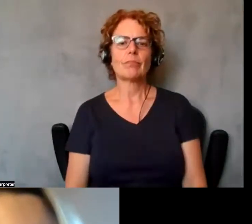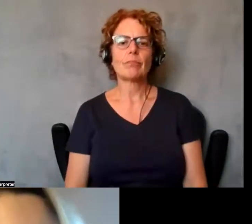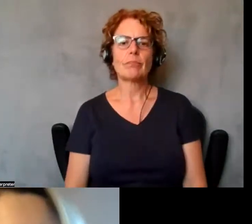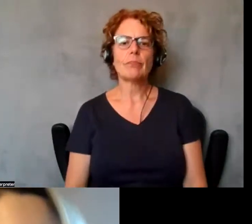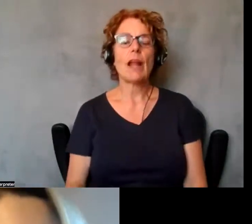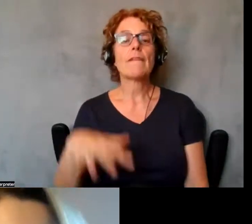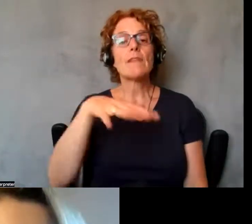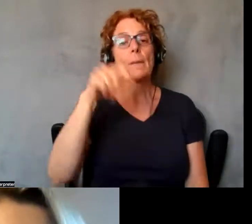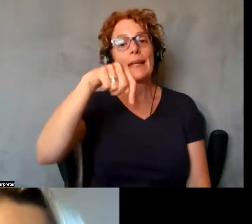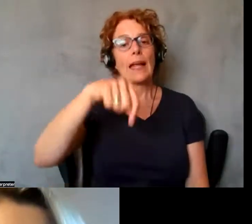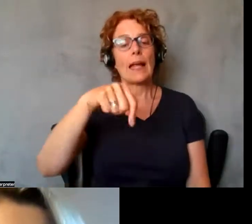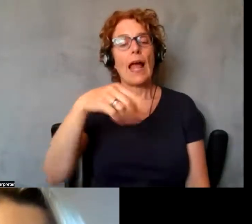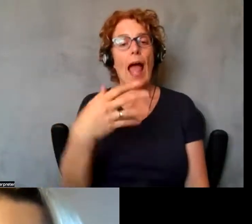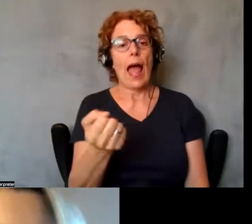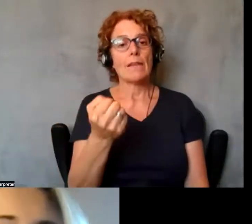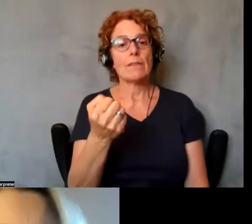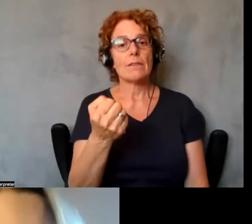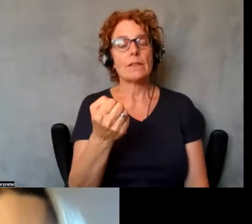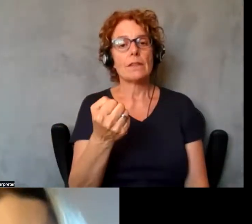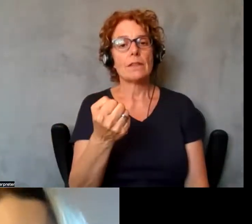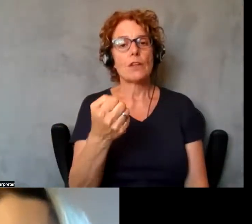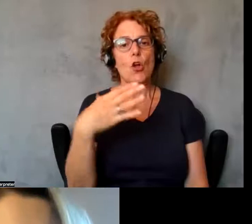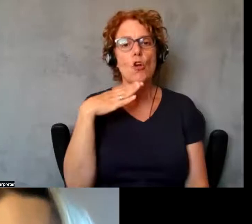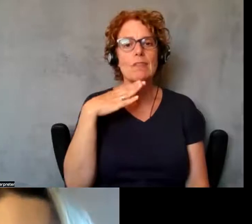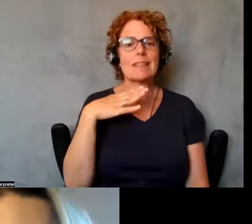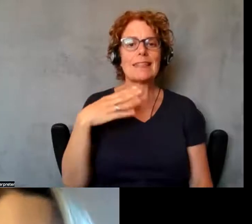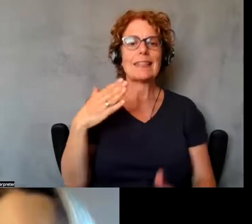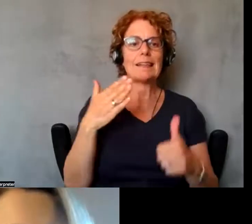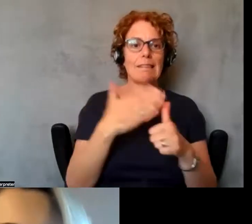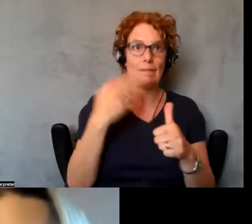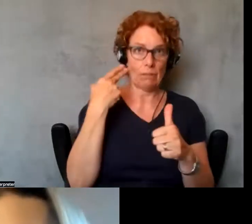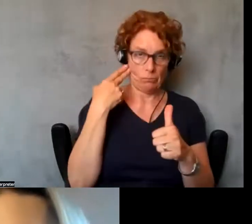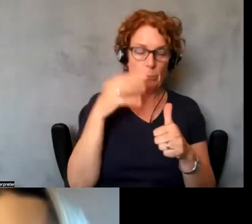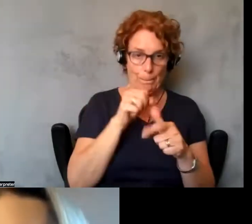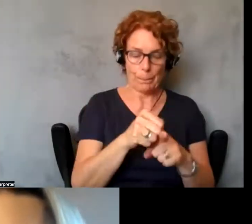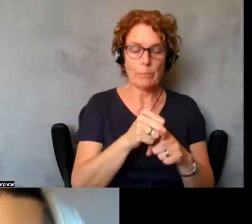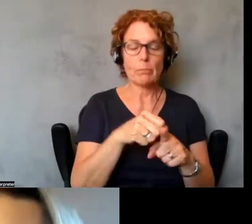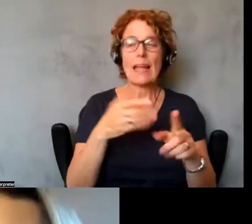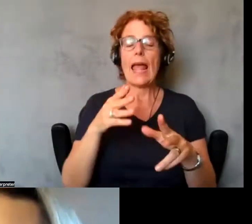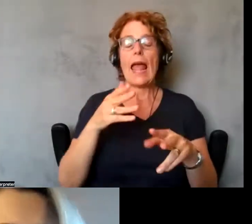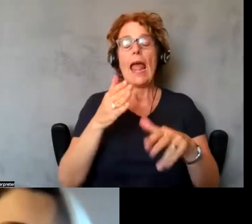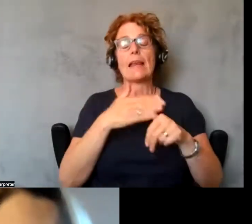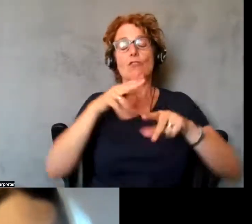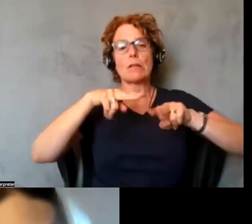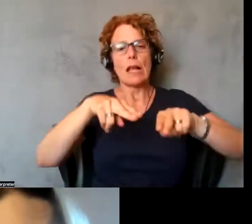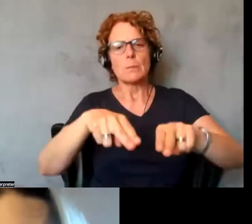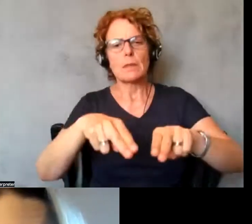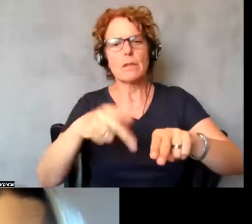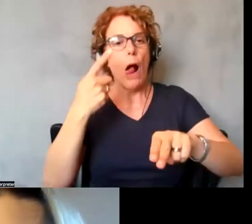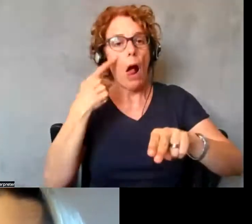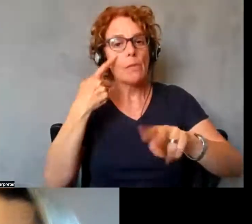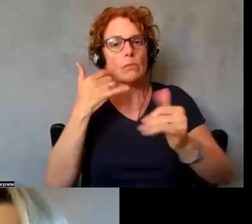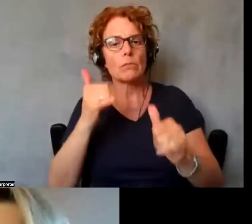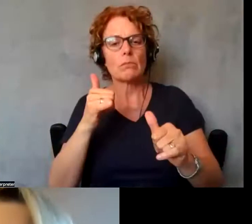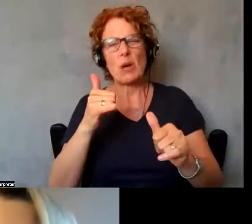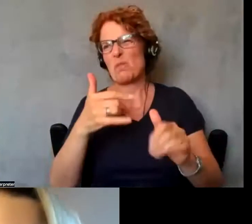family here who've had originally had a deafness diagnosis and had an initial assessment through ophthalmology, but were discharged at 17